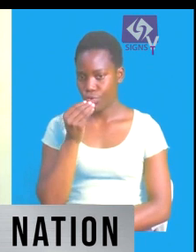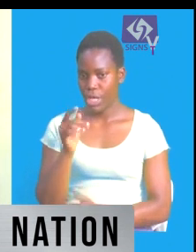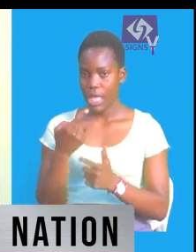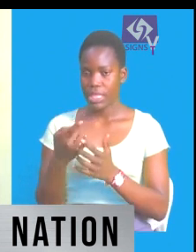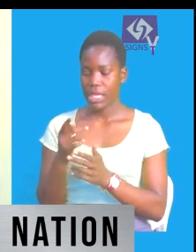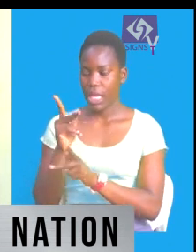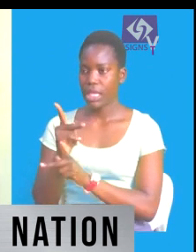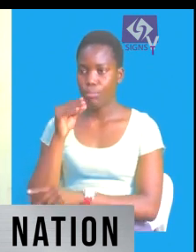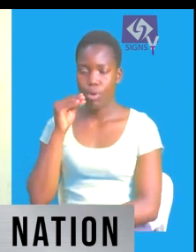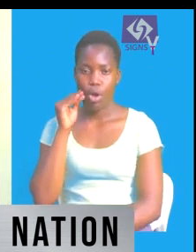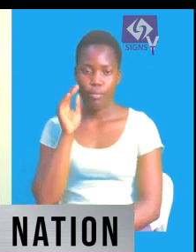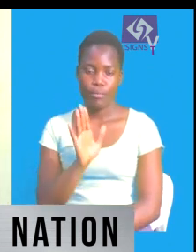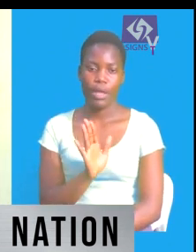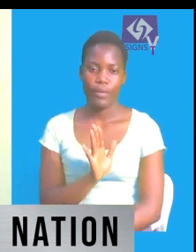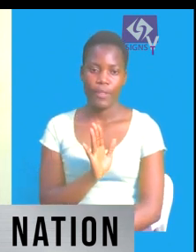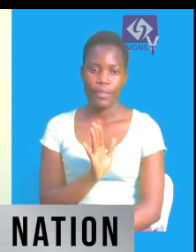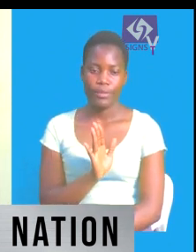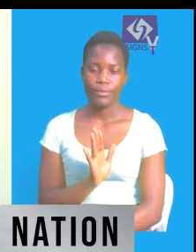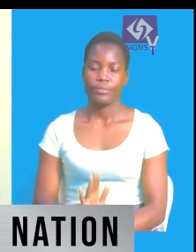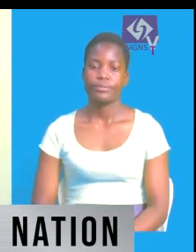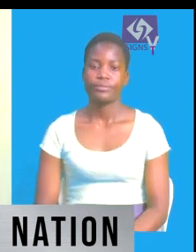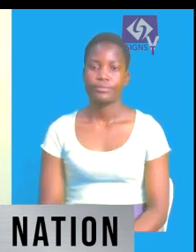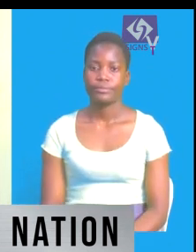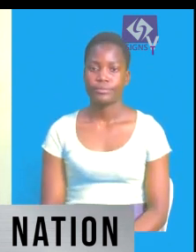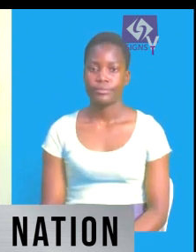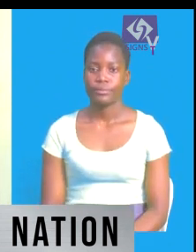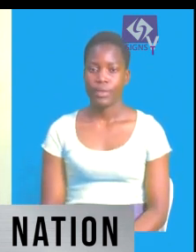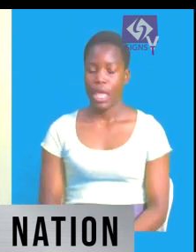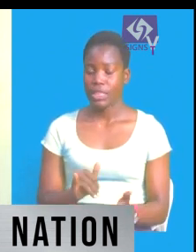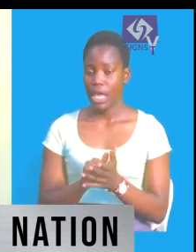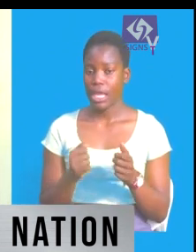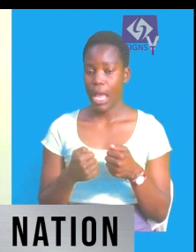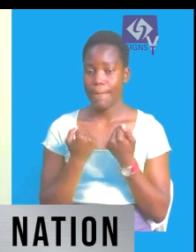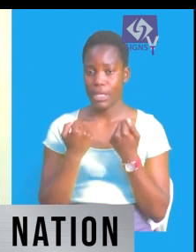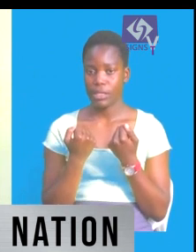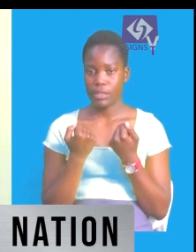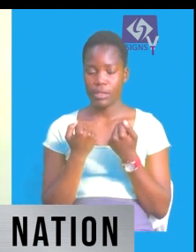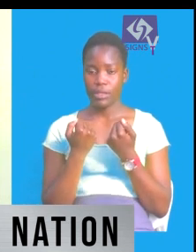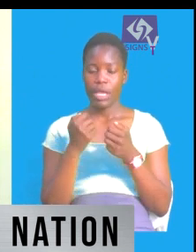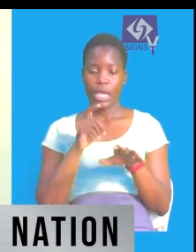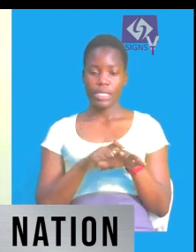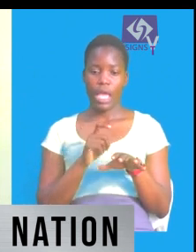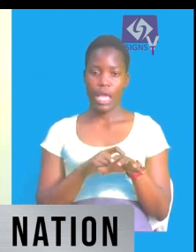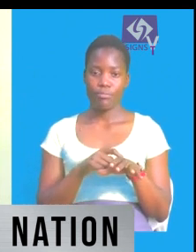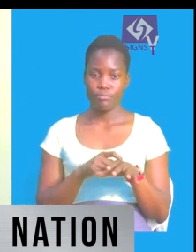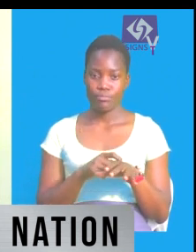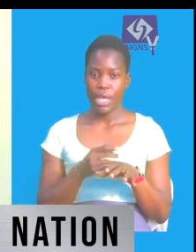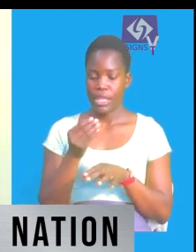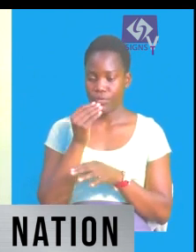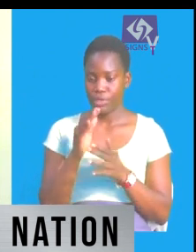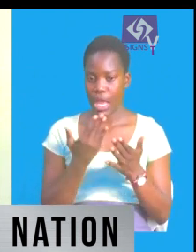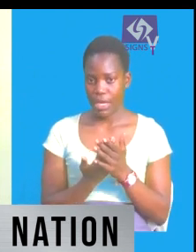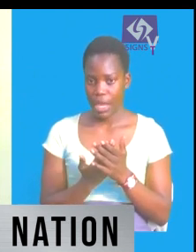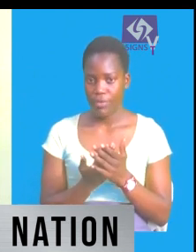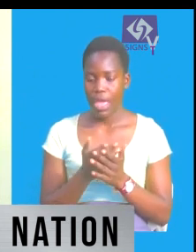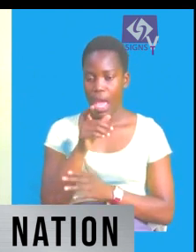anapeleka kwake. Oh no. Yeah, it's That happening. happens. Yeah, it's Okay. happening. So such that when the rice comes, the cooking oil,